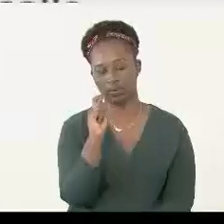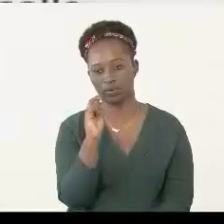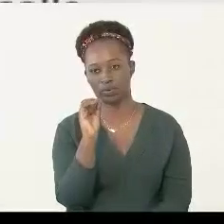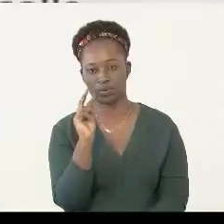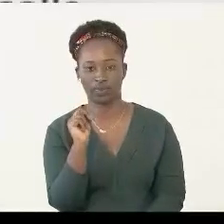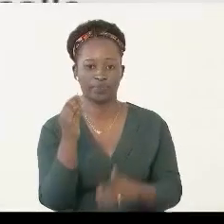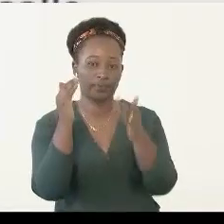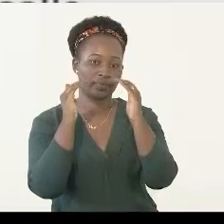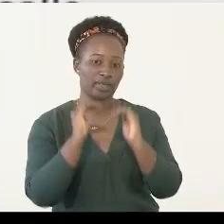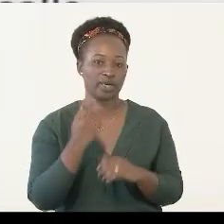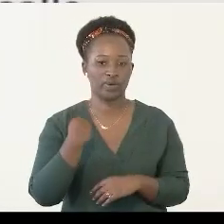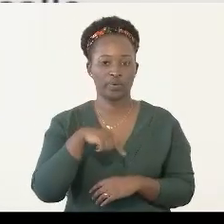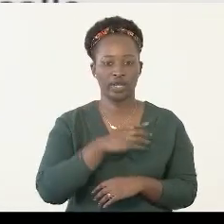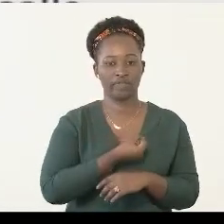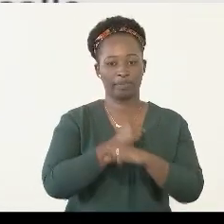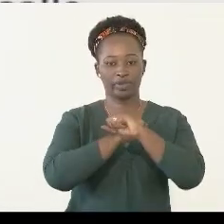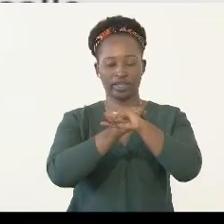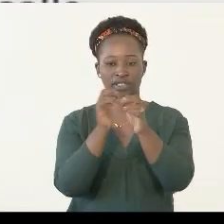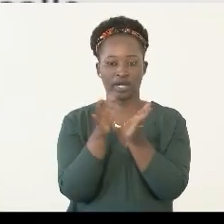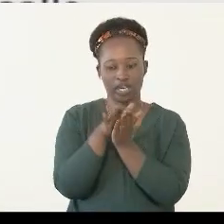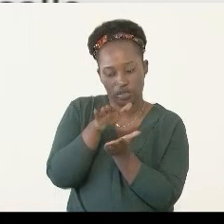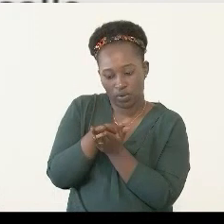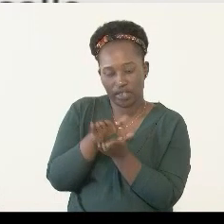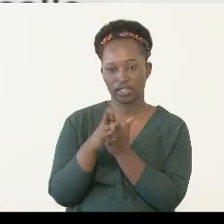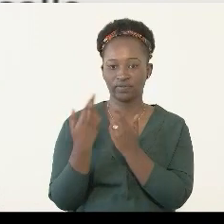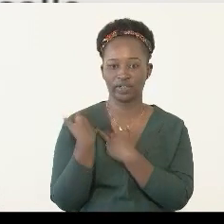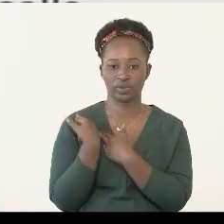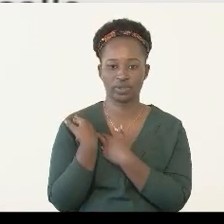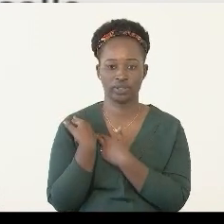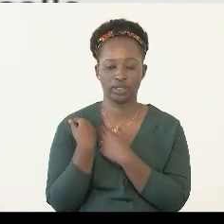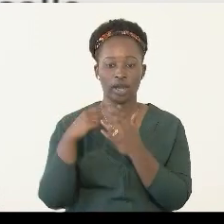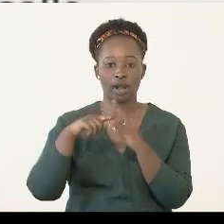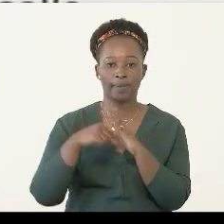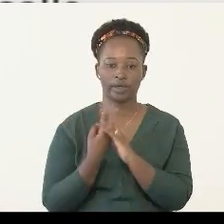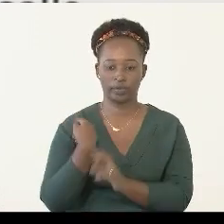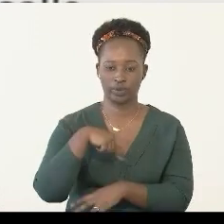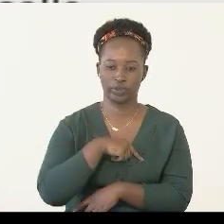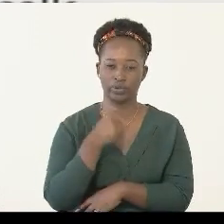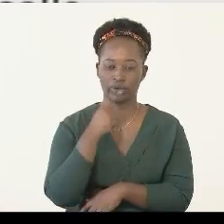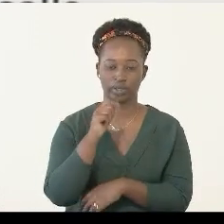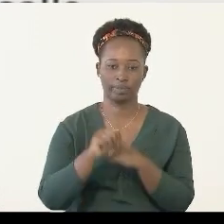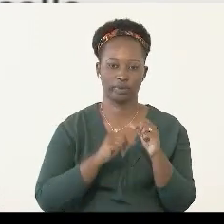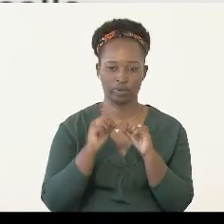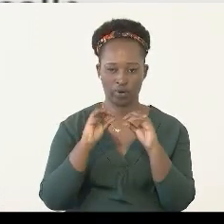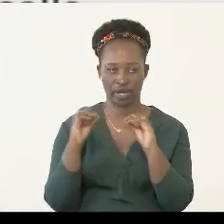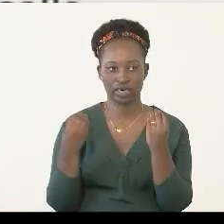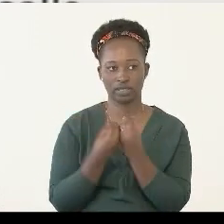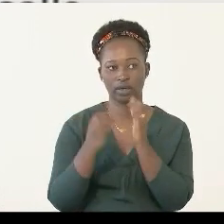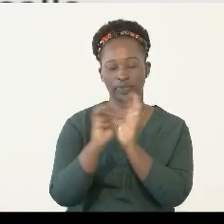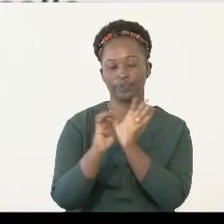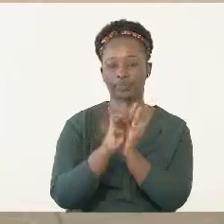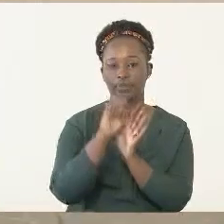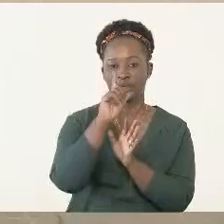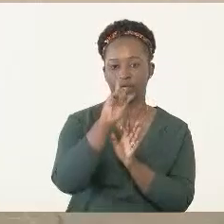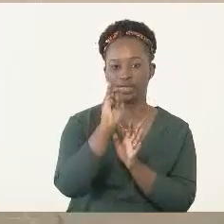we have protection and storage function. At the beginning, we talked about organs like